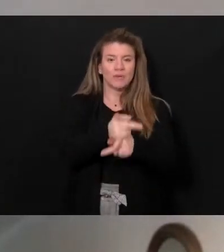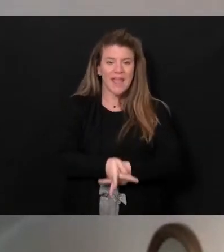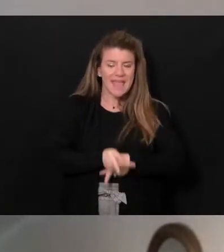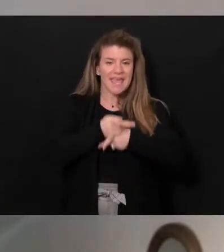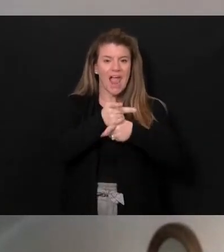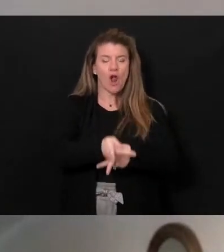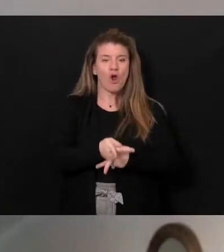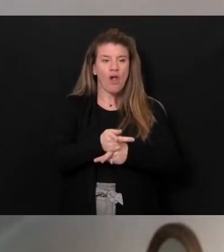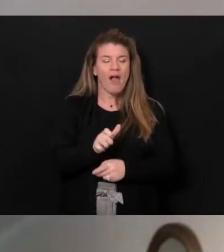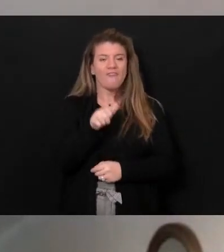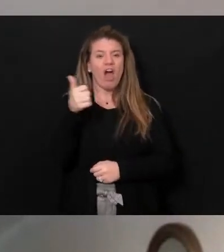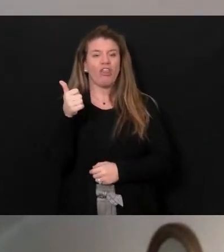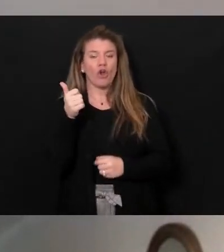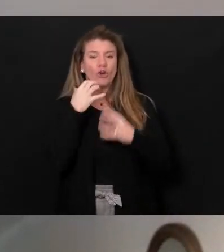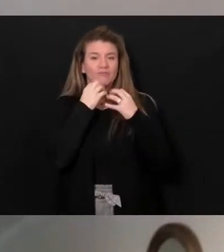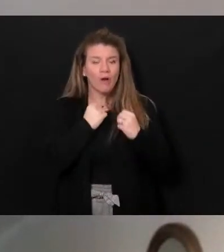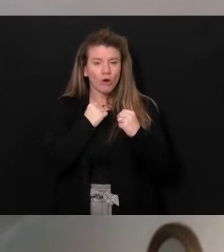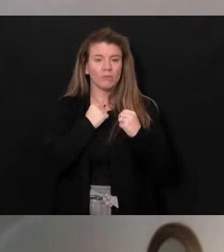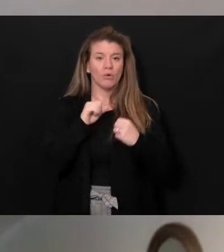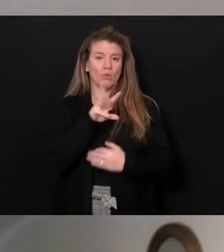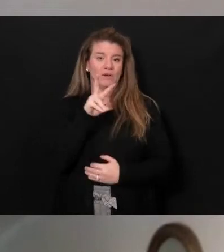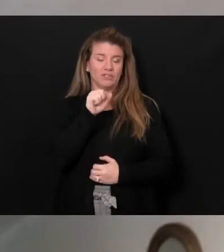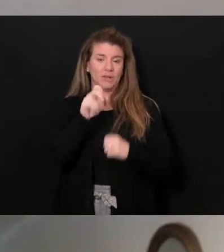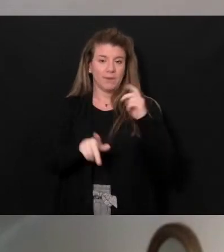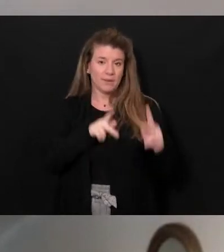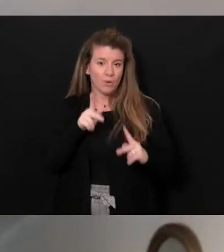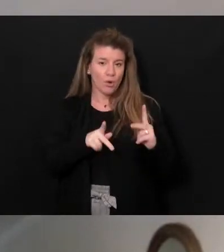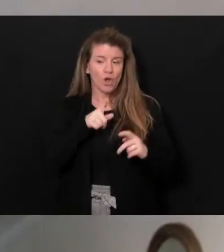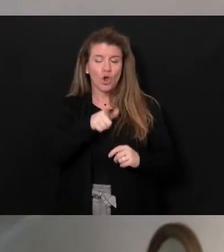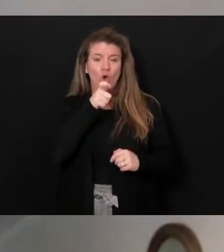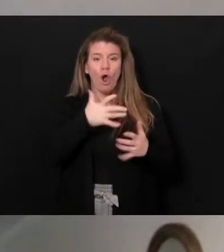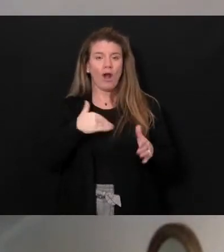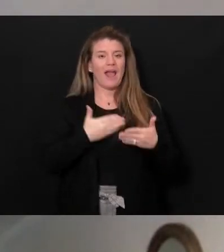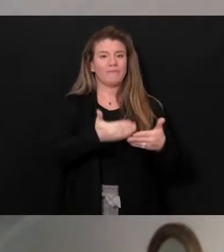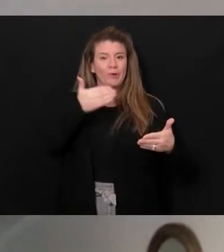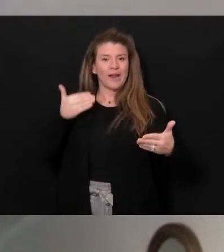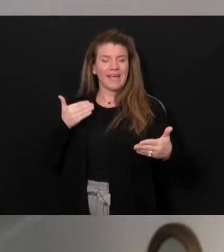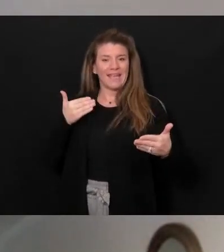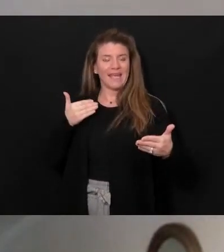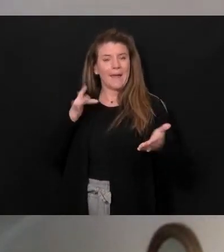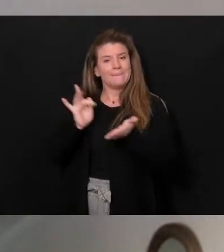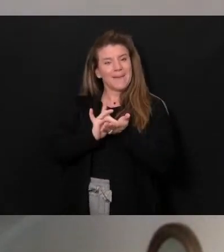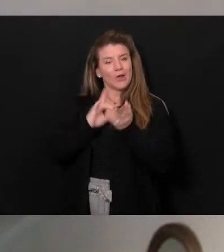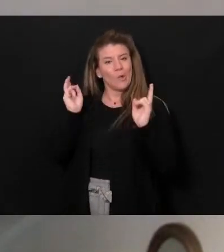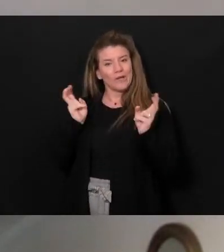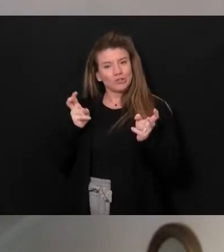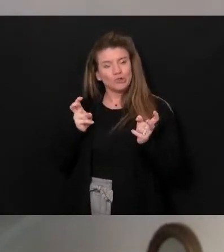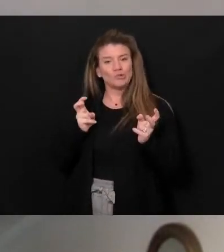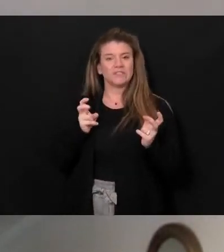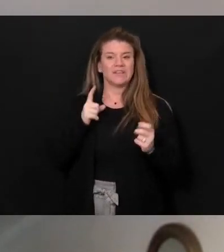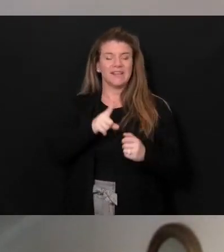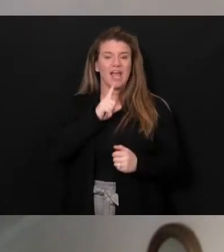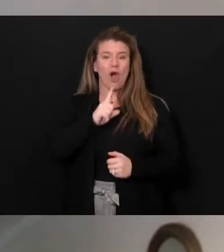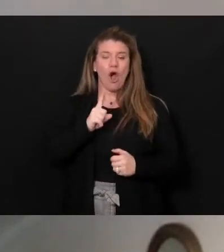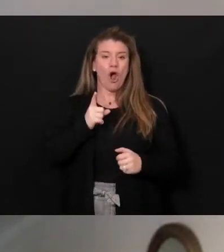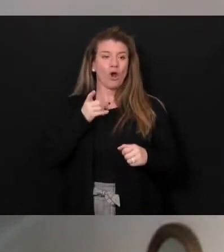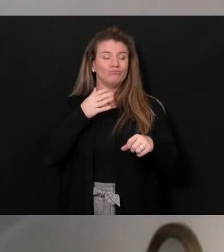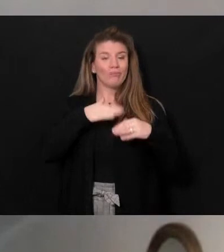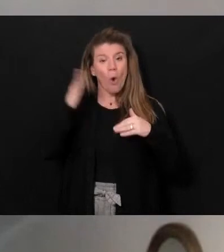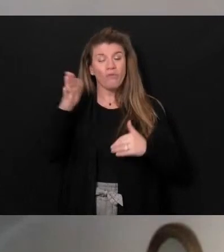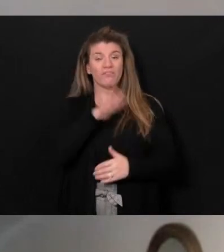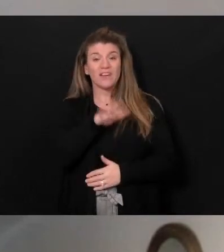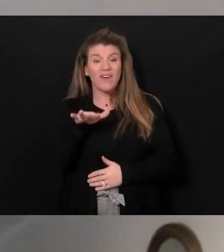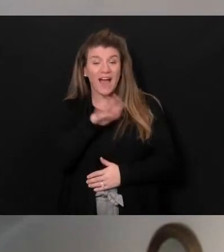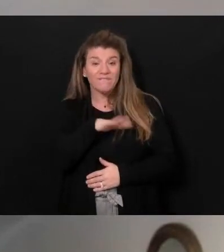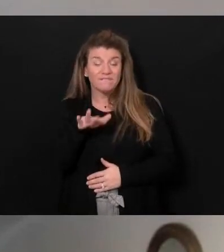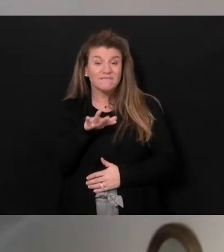of other vulnerable West Virginians, folks with pre-existing medical problems who are over 55 years